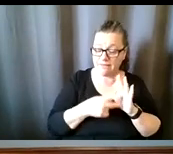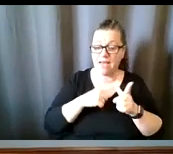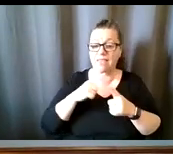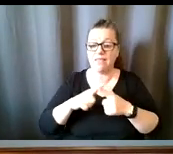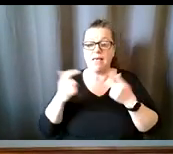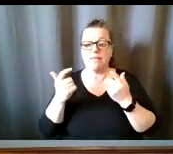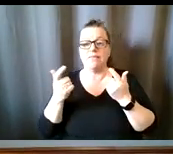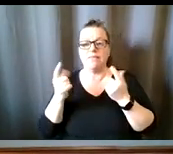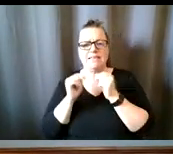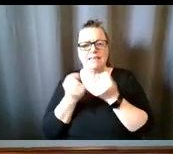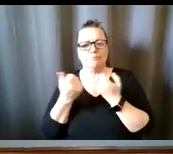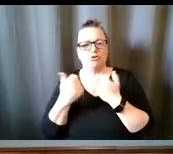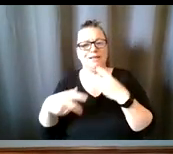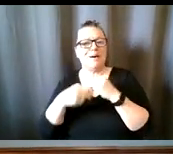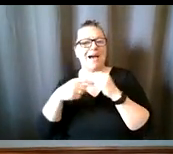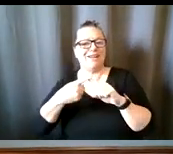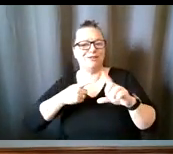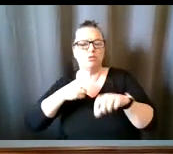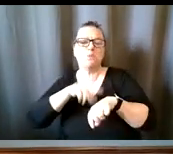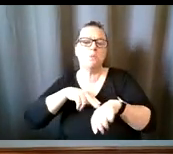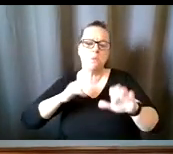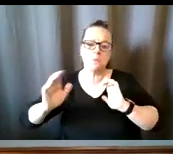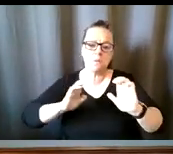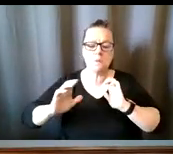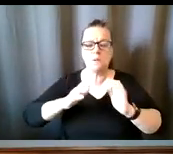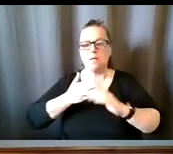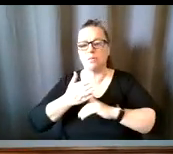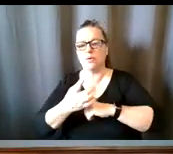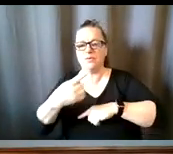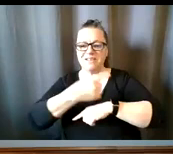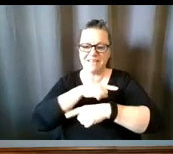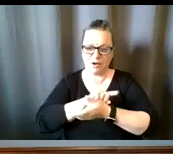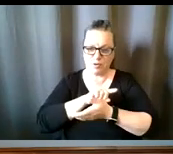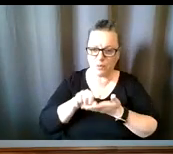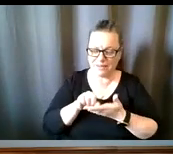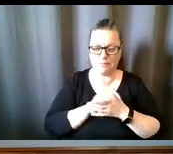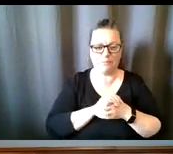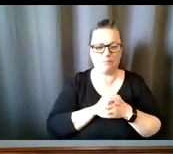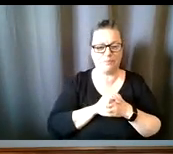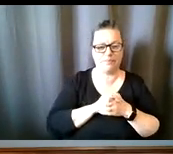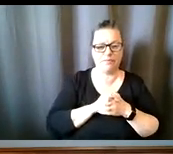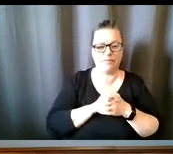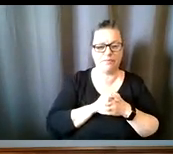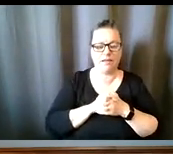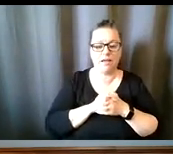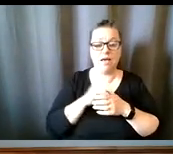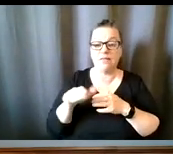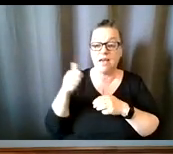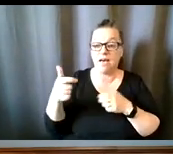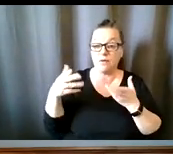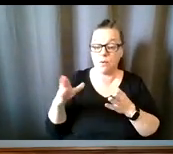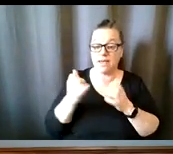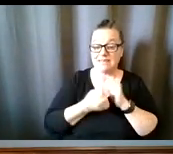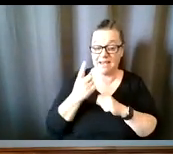weave that into their conversations throughout the day or throughout the week, depending on the cadence of using this. The other way is